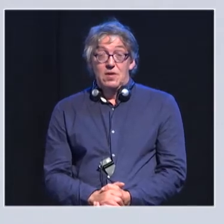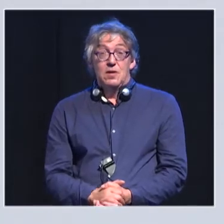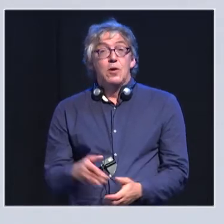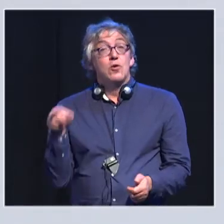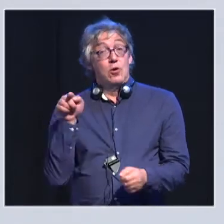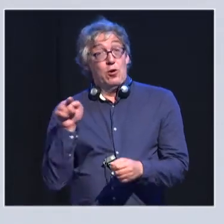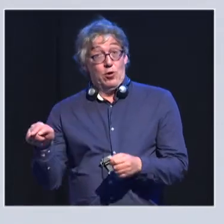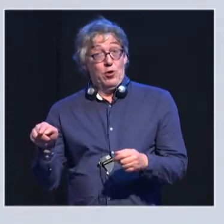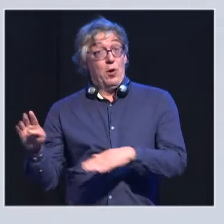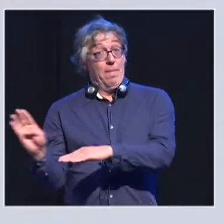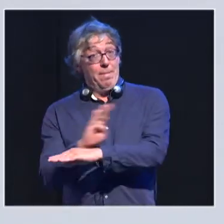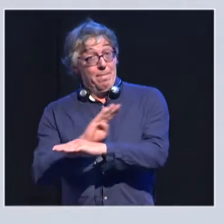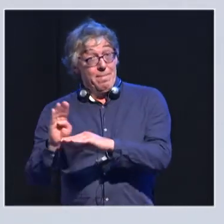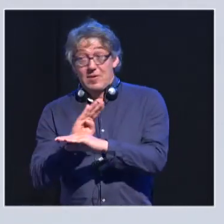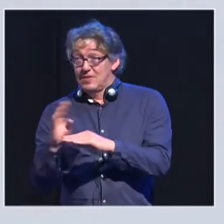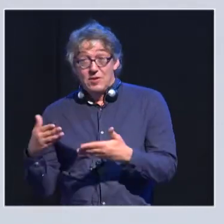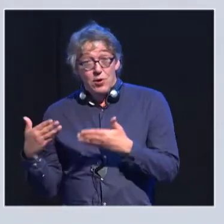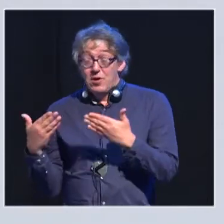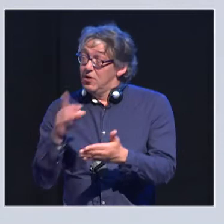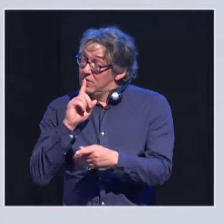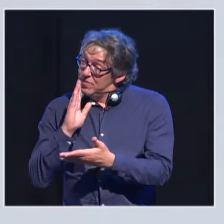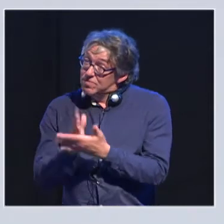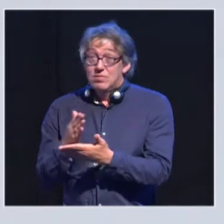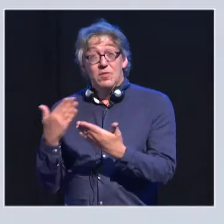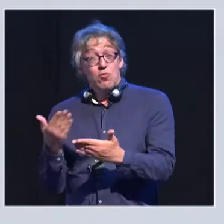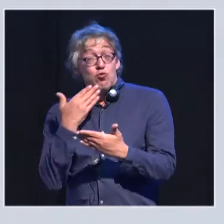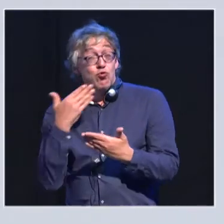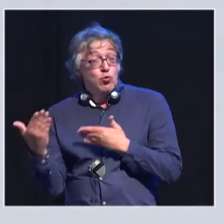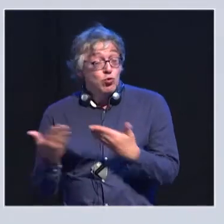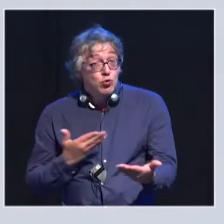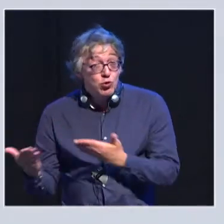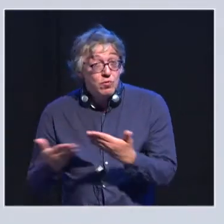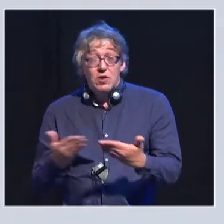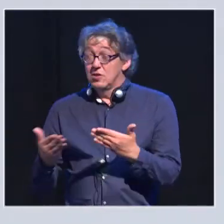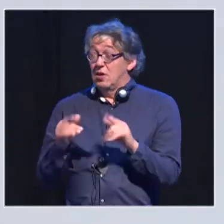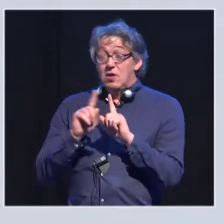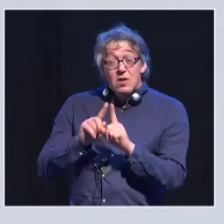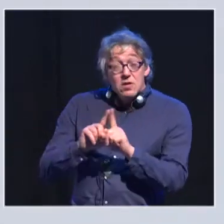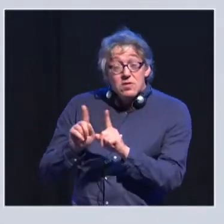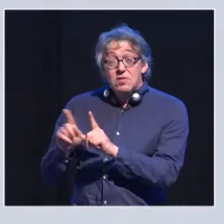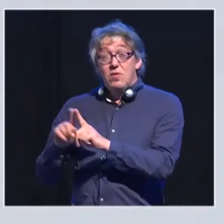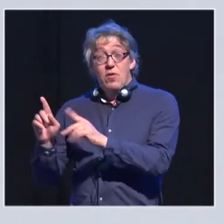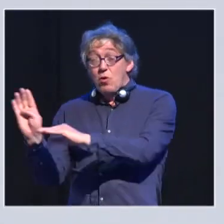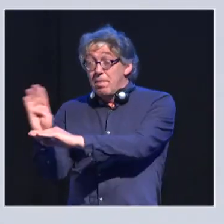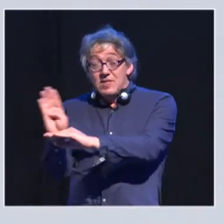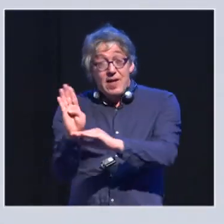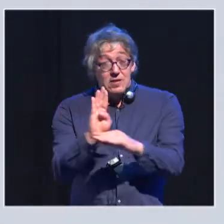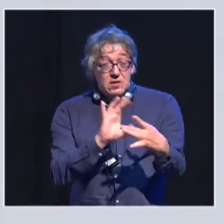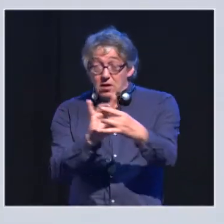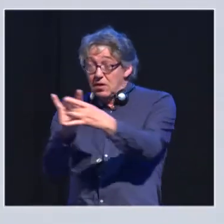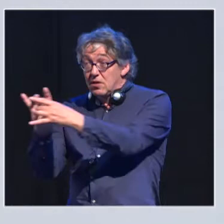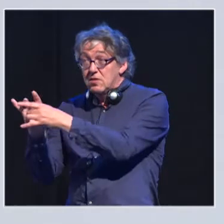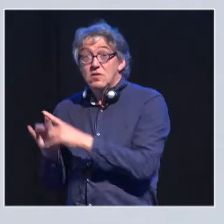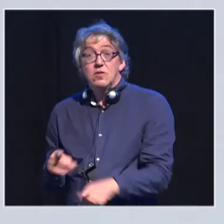Jumia is providing really good service with affordable prices, and it's not just a cash